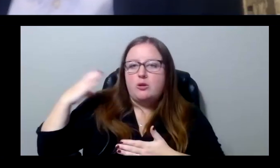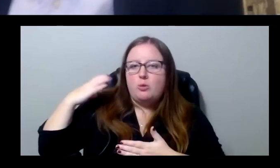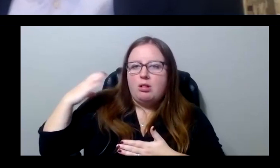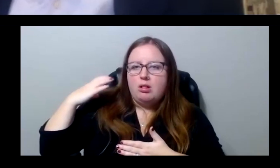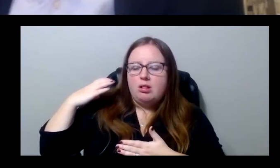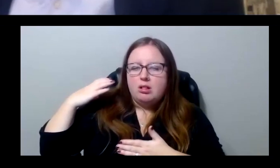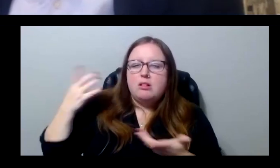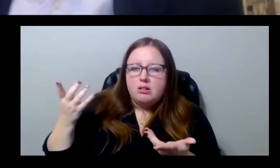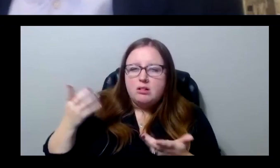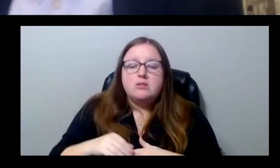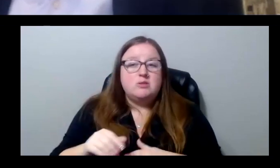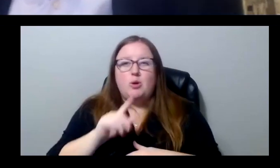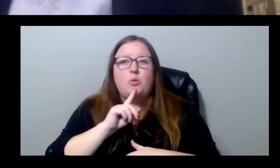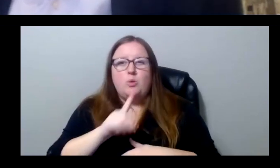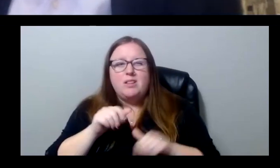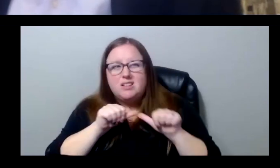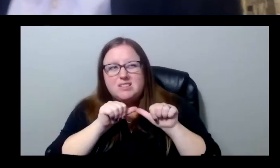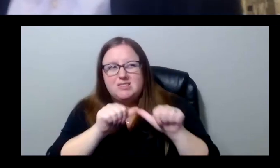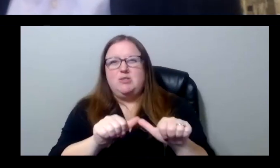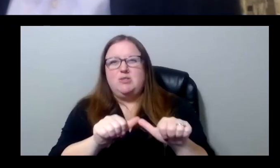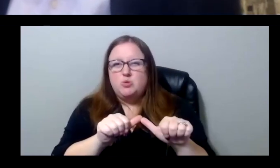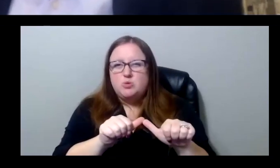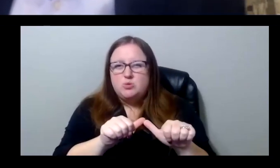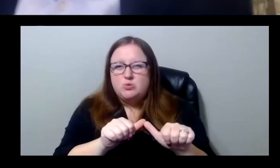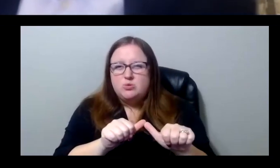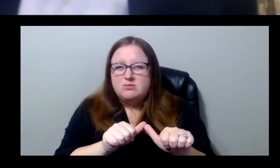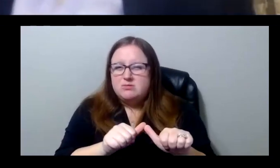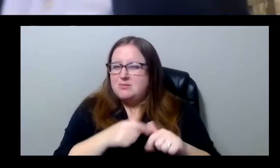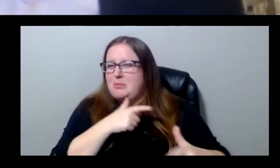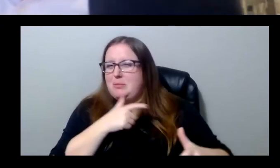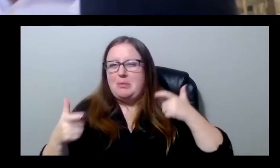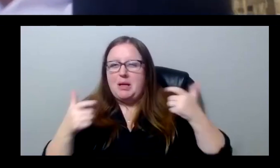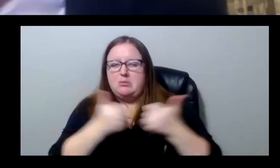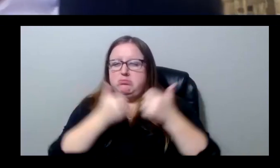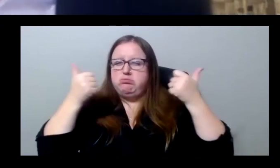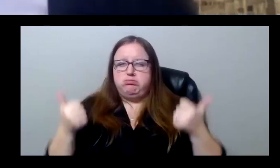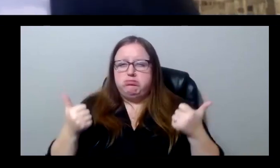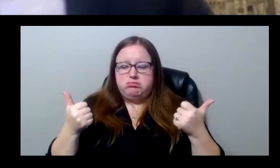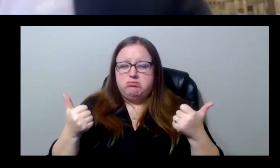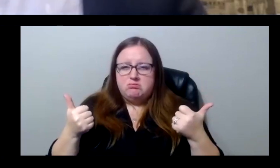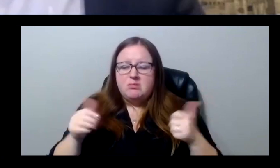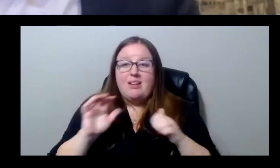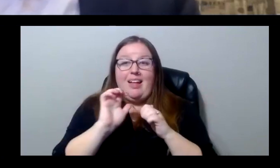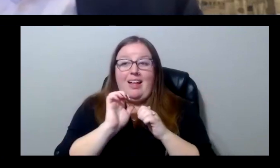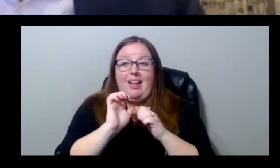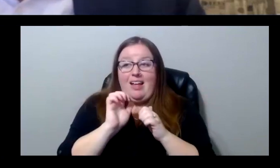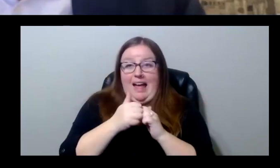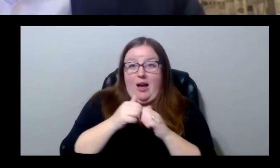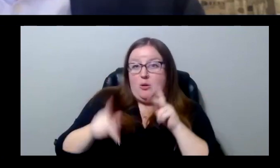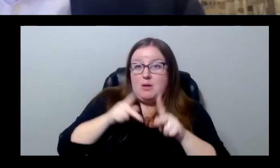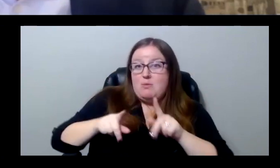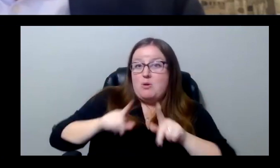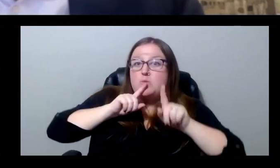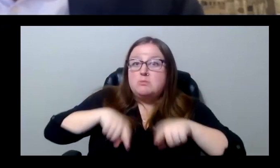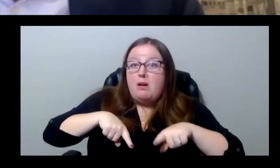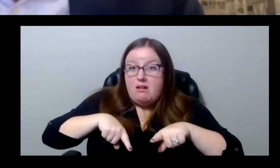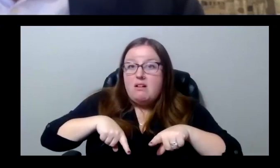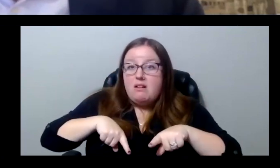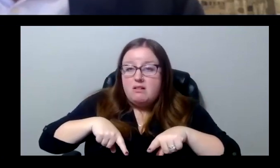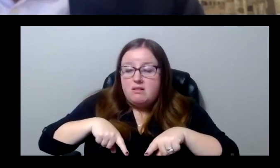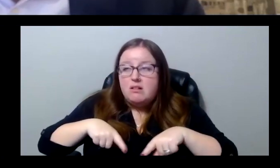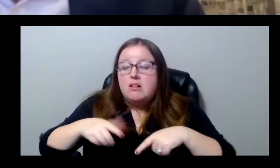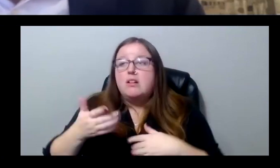but in a sense, in the book, because some of the characters do seek help, it's giving permission to anyone who's experienced